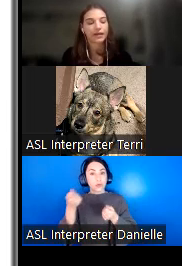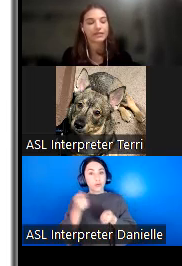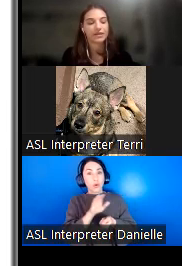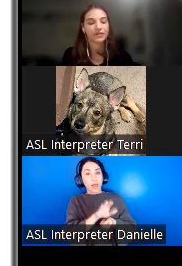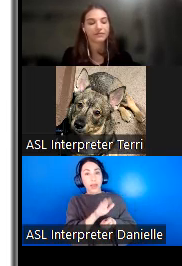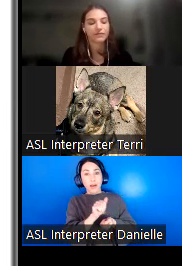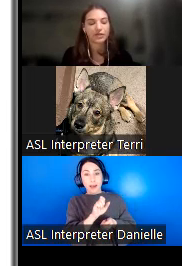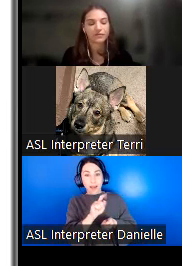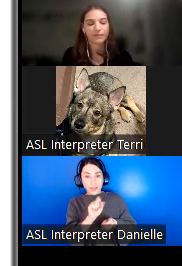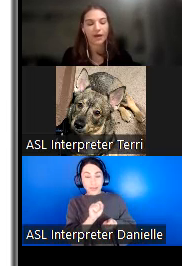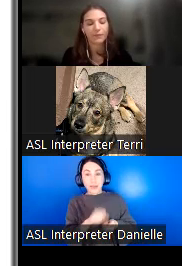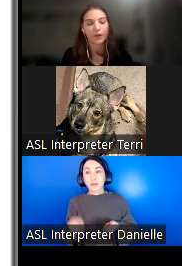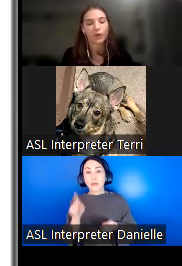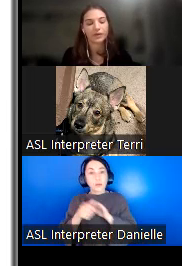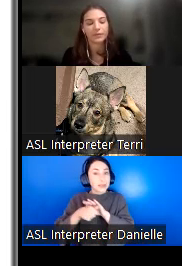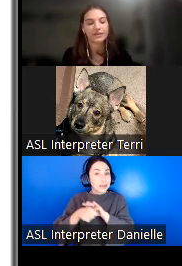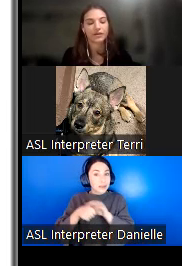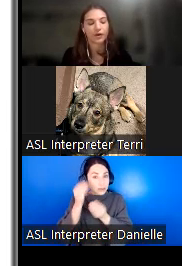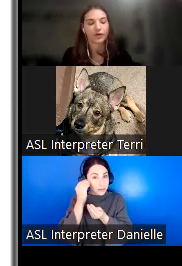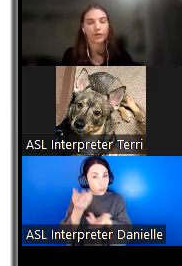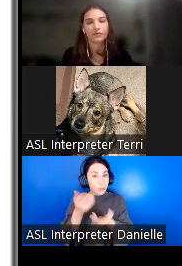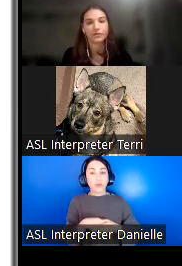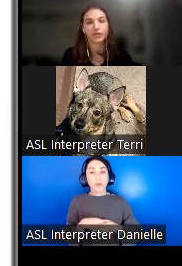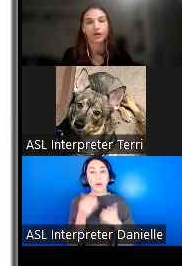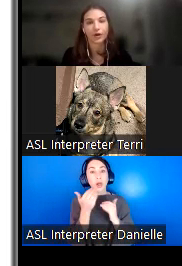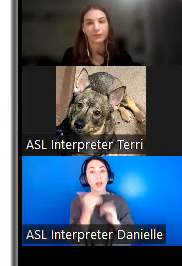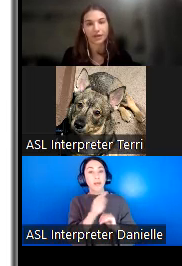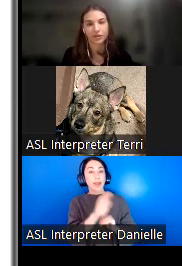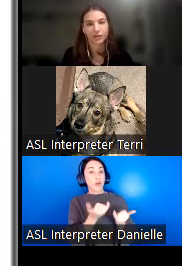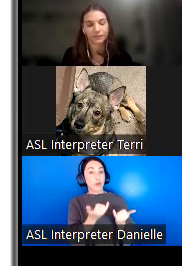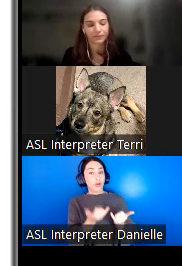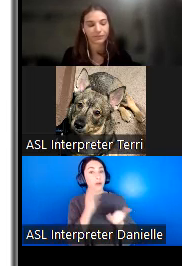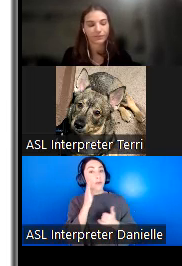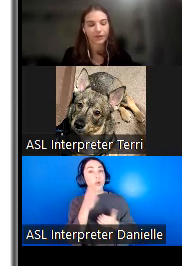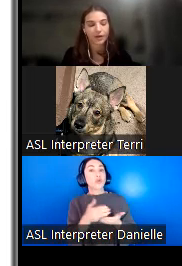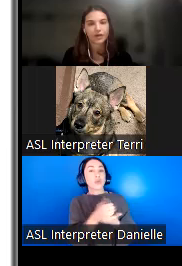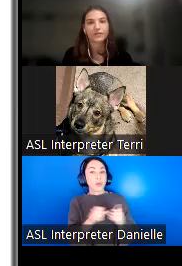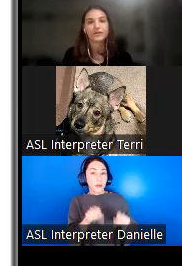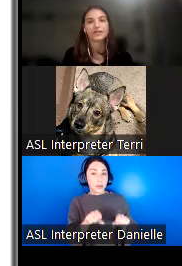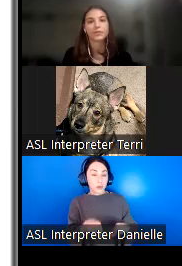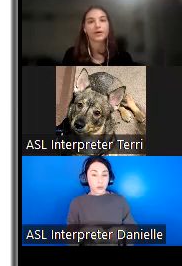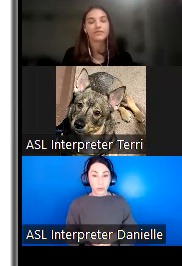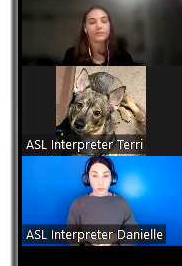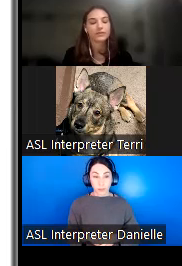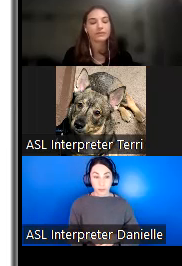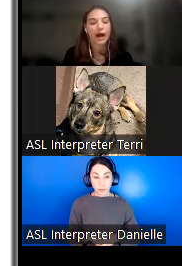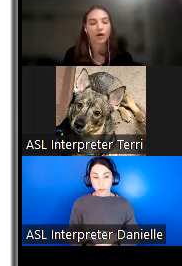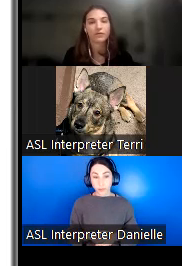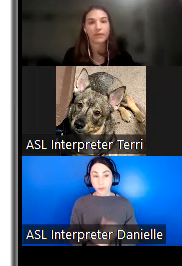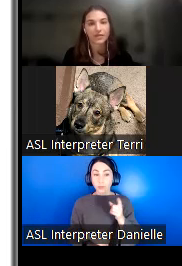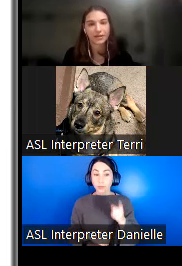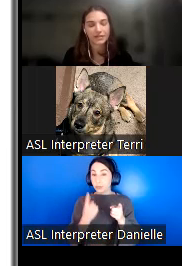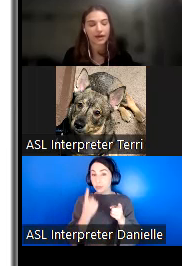assets, conceals information from them, or limits their current or future earning potential. So this is one of the